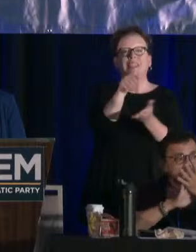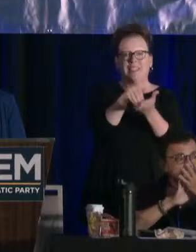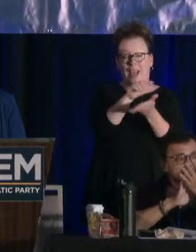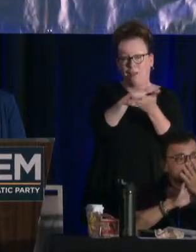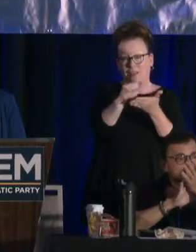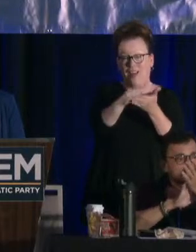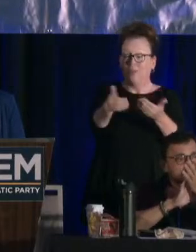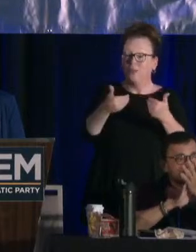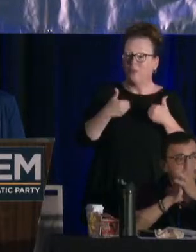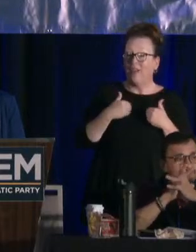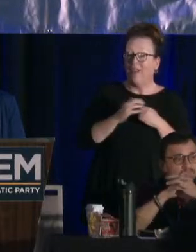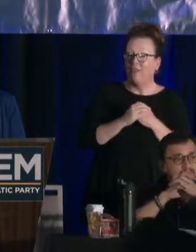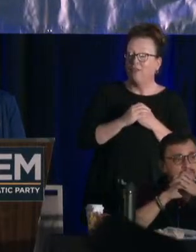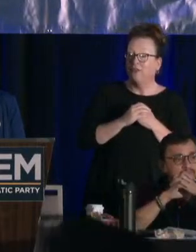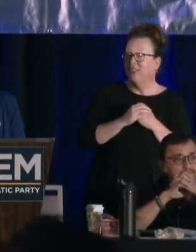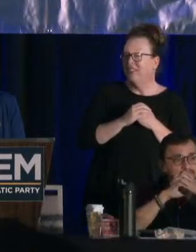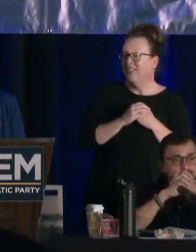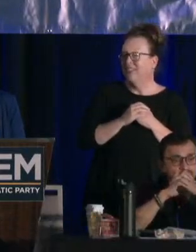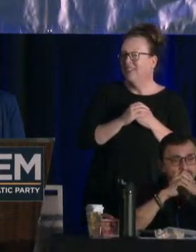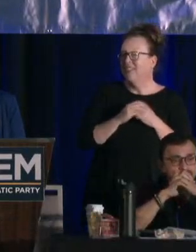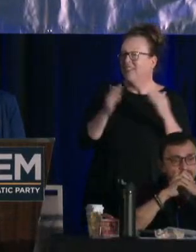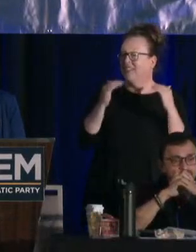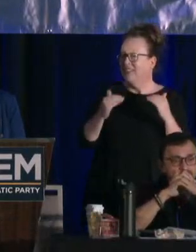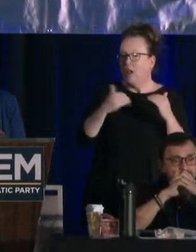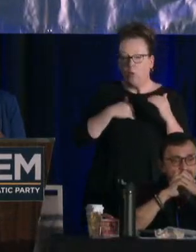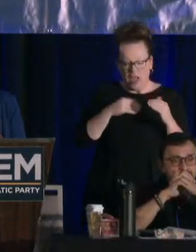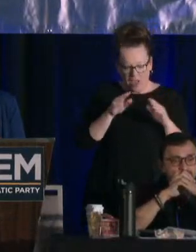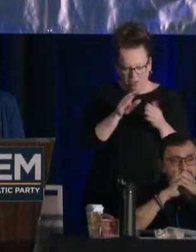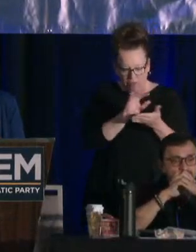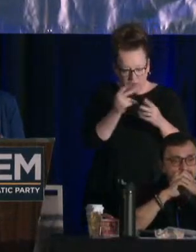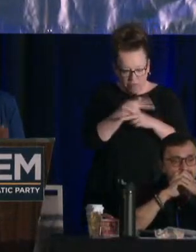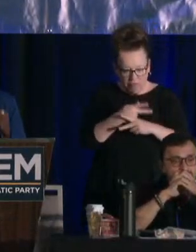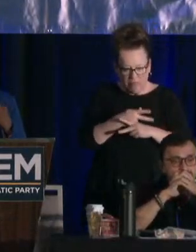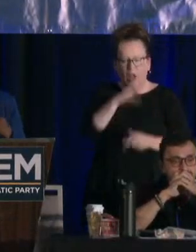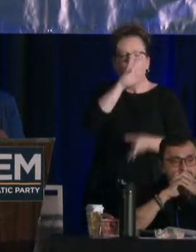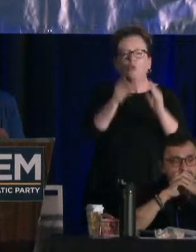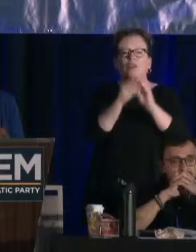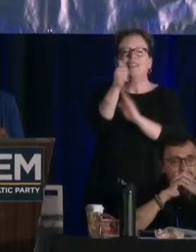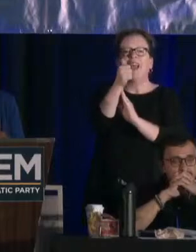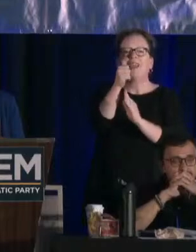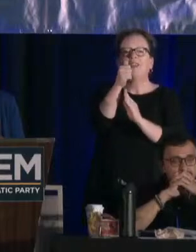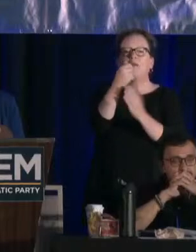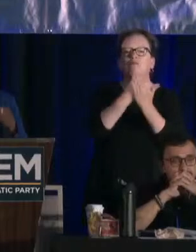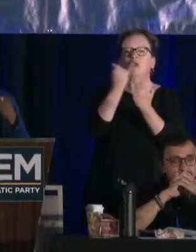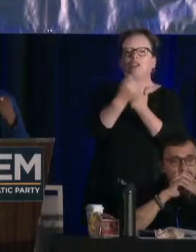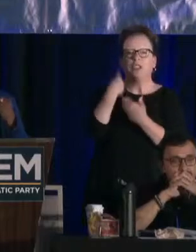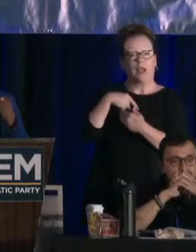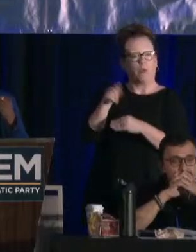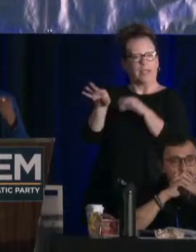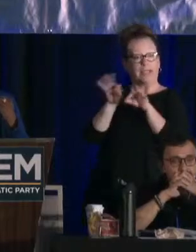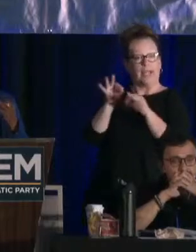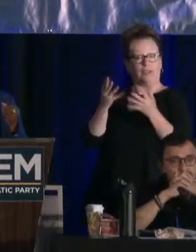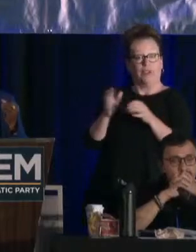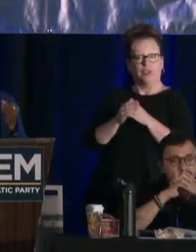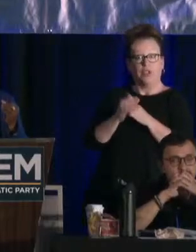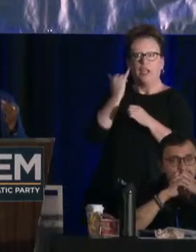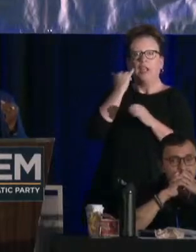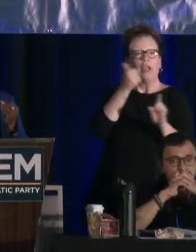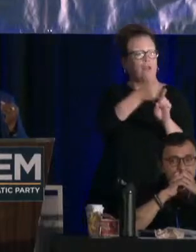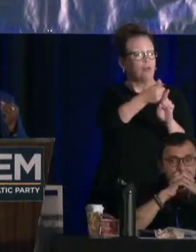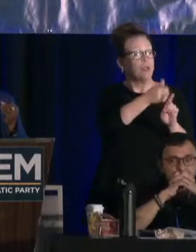$6,000 to add to the pot. And there are 10 projects that we selected. So if you are a